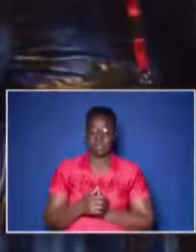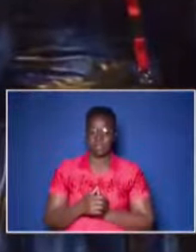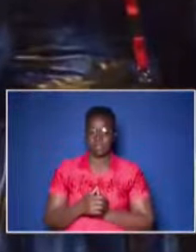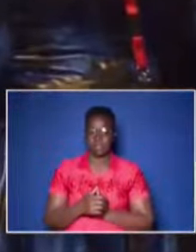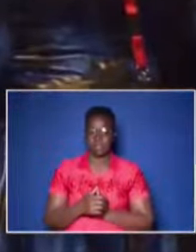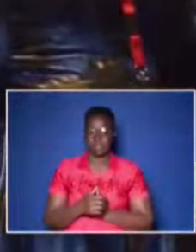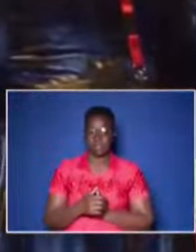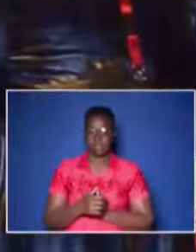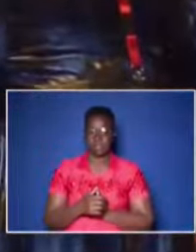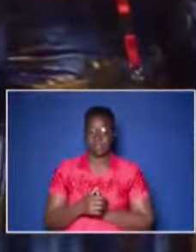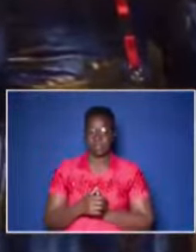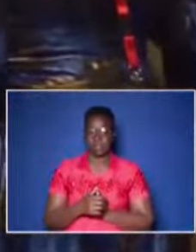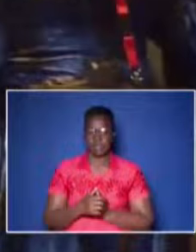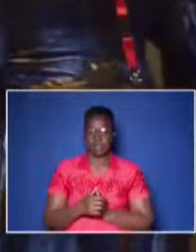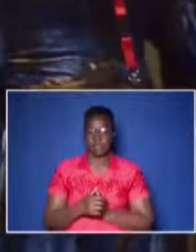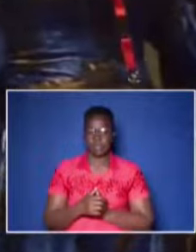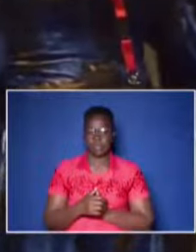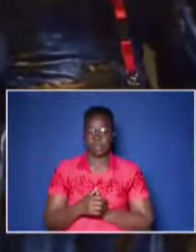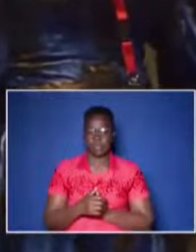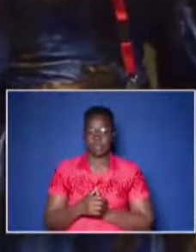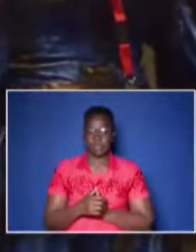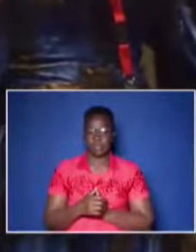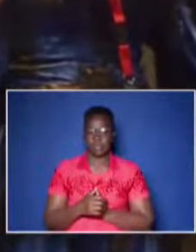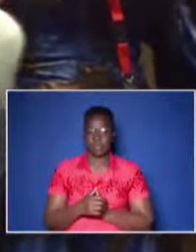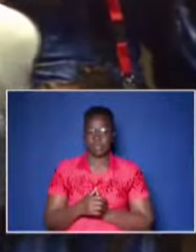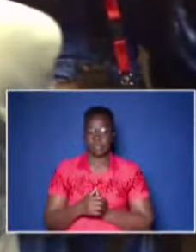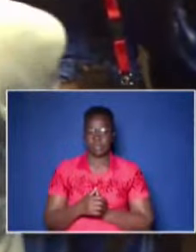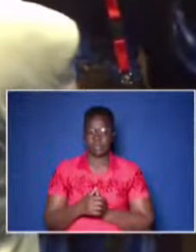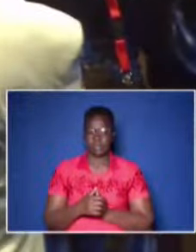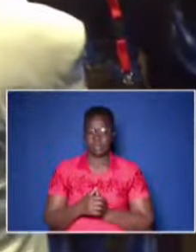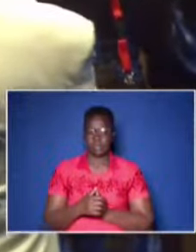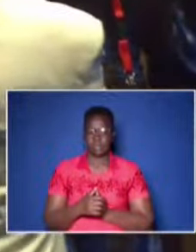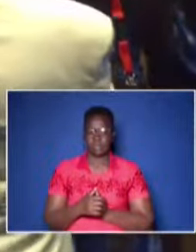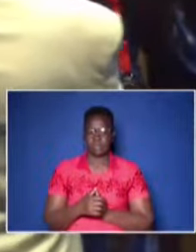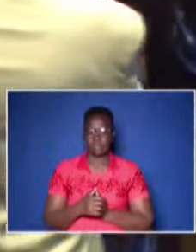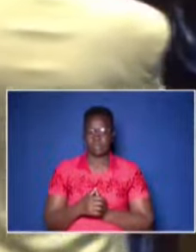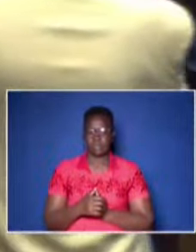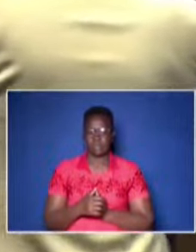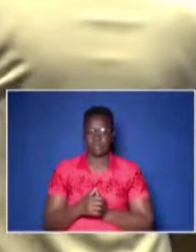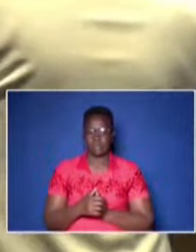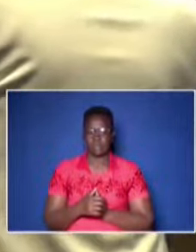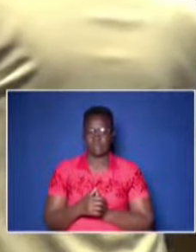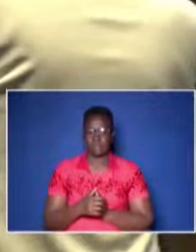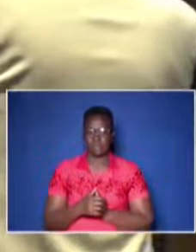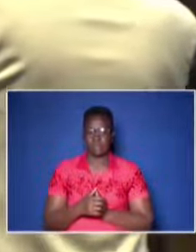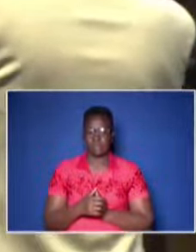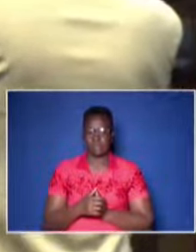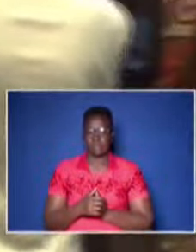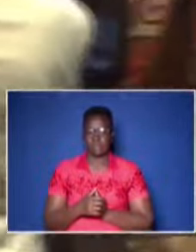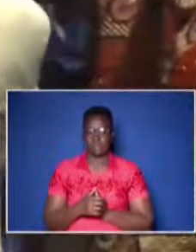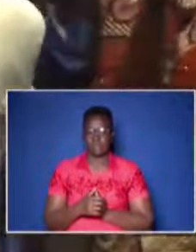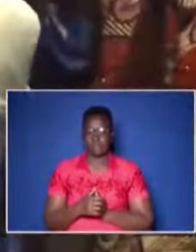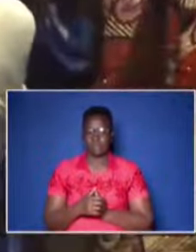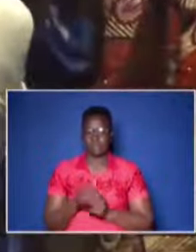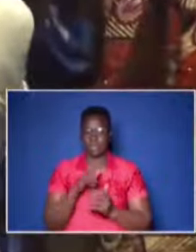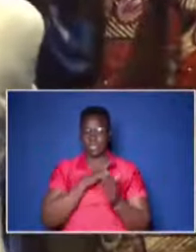is the Yoke of bondage the anointing of the